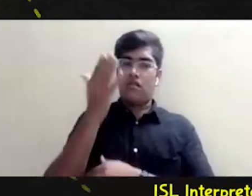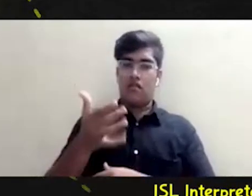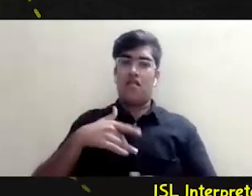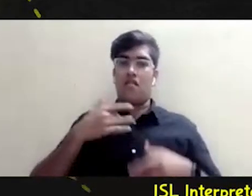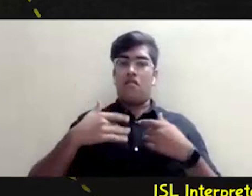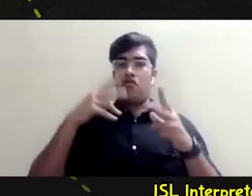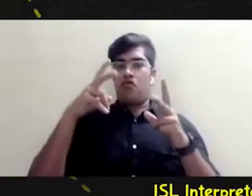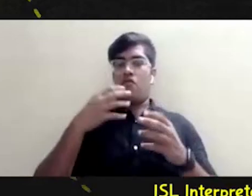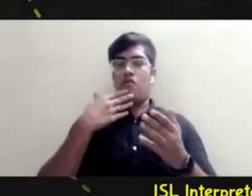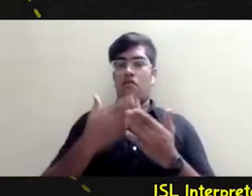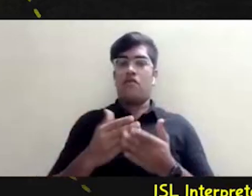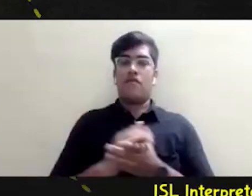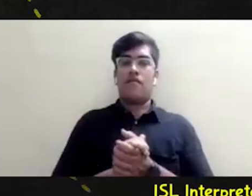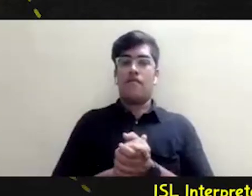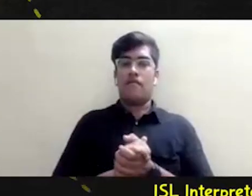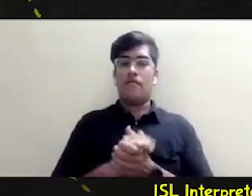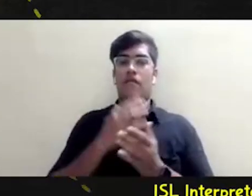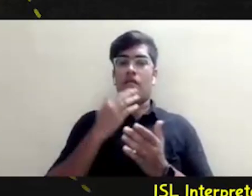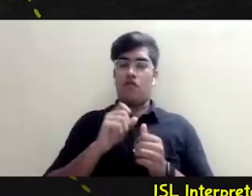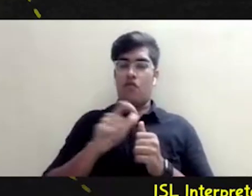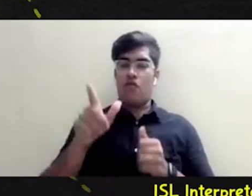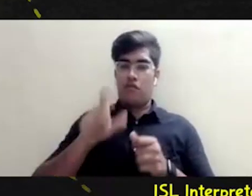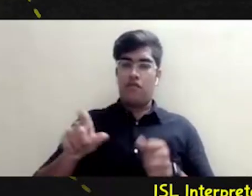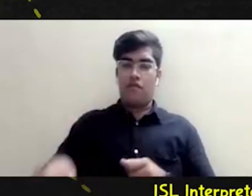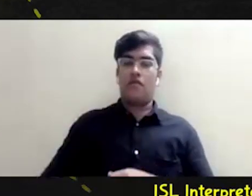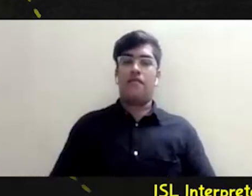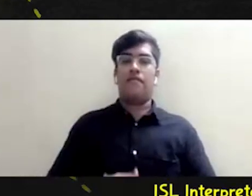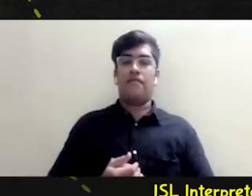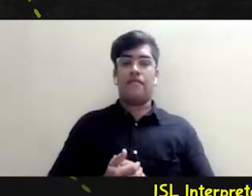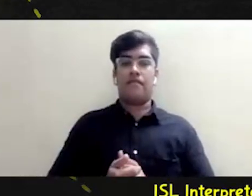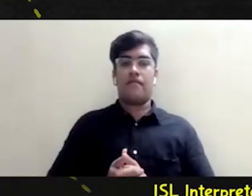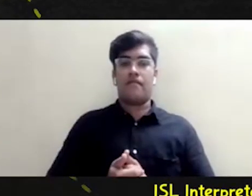interesting discussion today. So thank you very much. Once